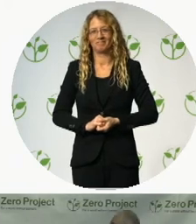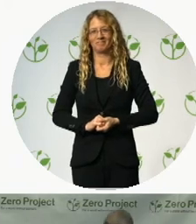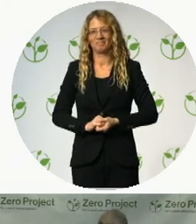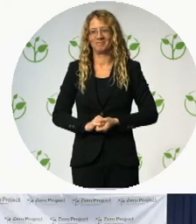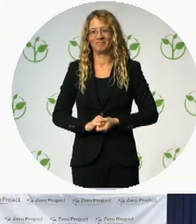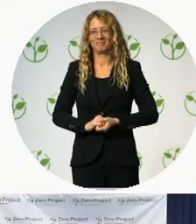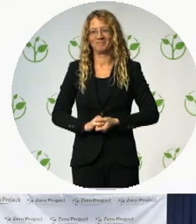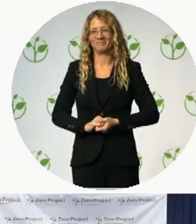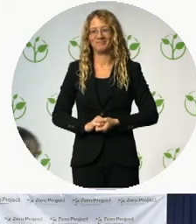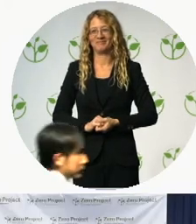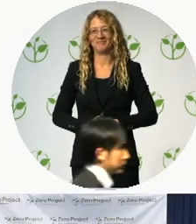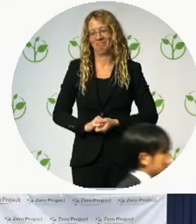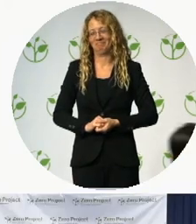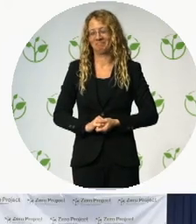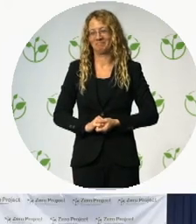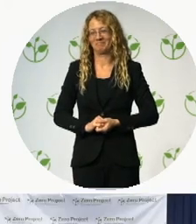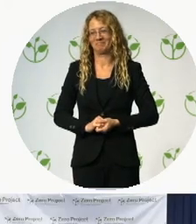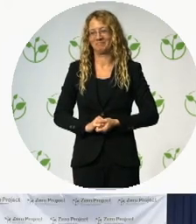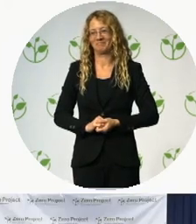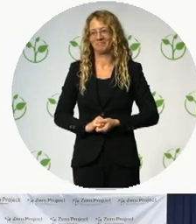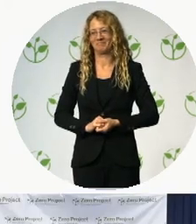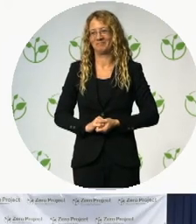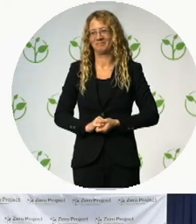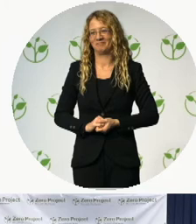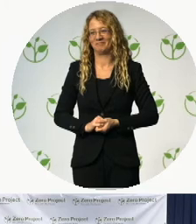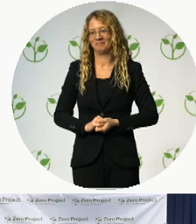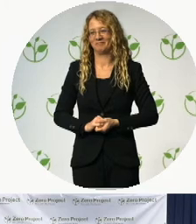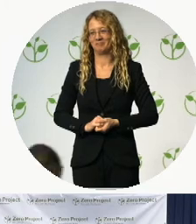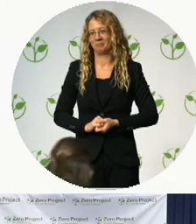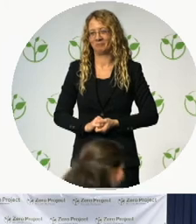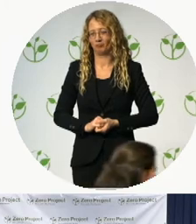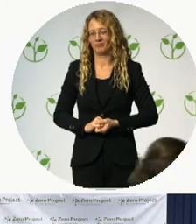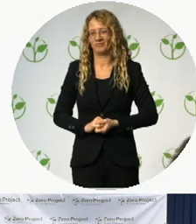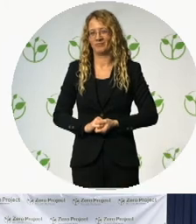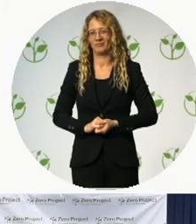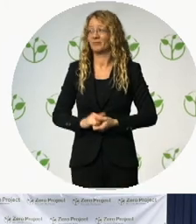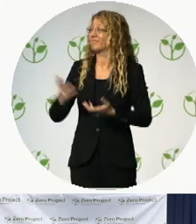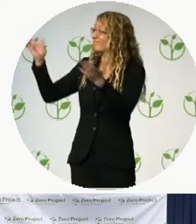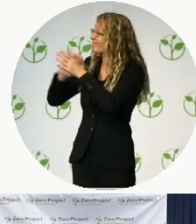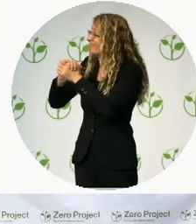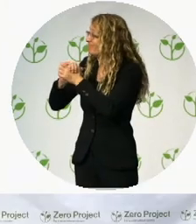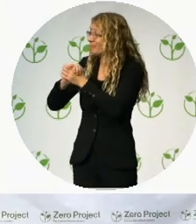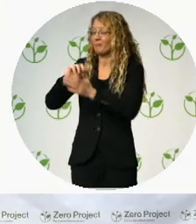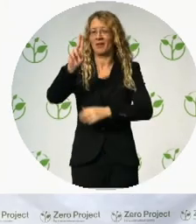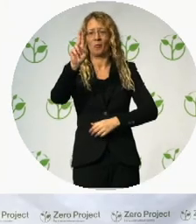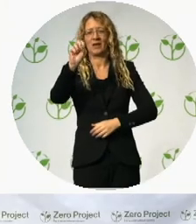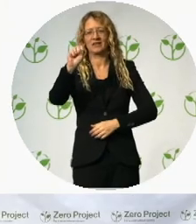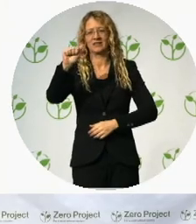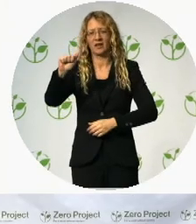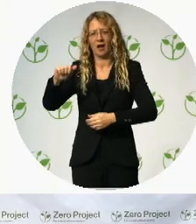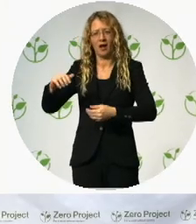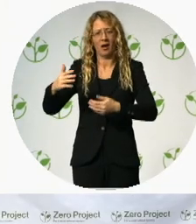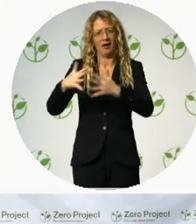Congratulations to the Museum of Modern Art in the USA. The Museum of Modern Art, located in Midtown Manhattan in New York, recognizes